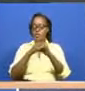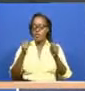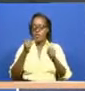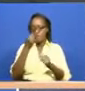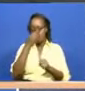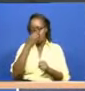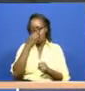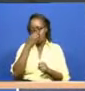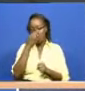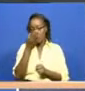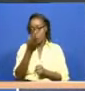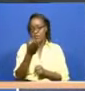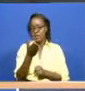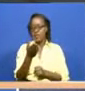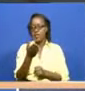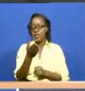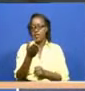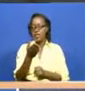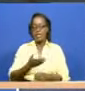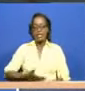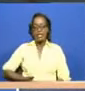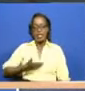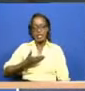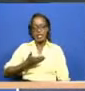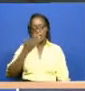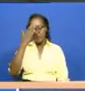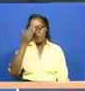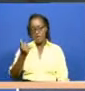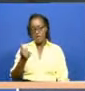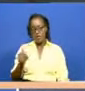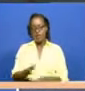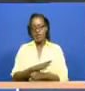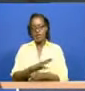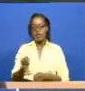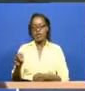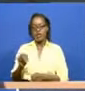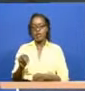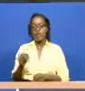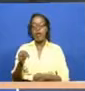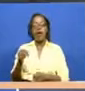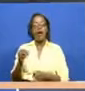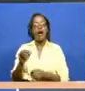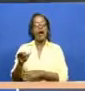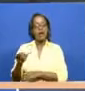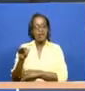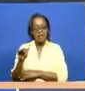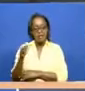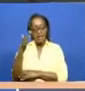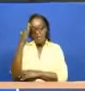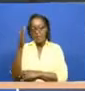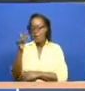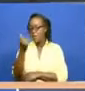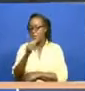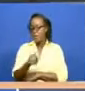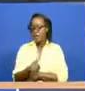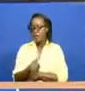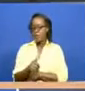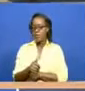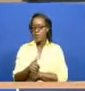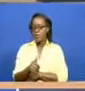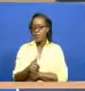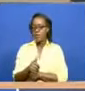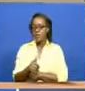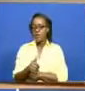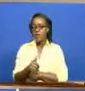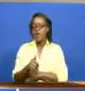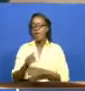course, key agitation being the fact that most of them had not been consulted, and they felt that they're actually being